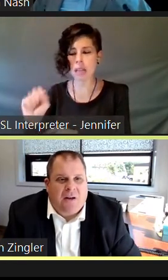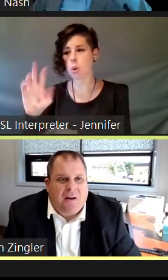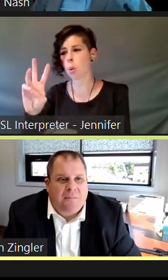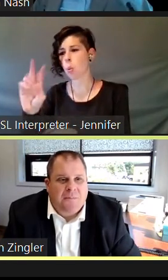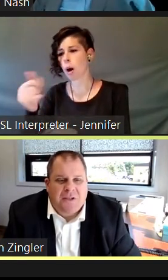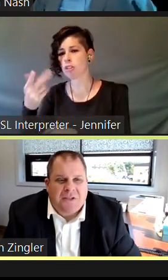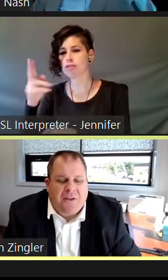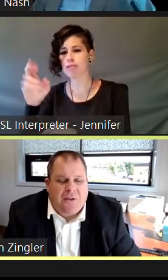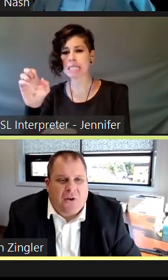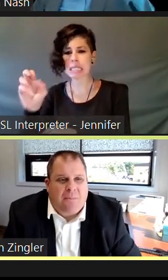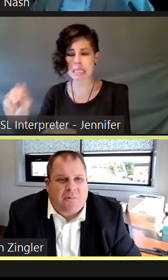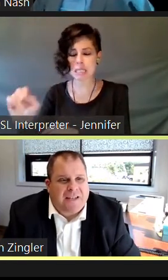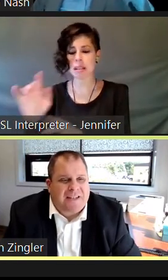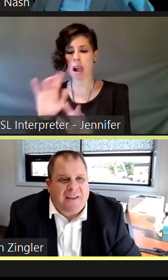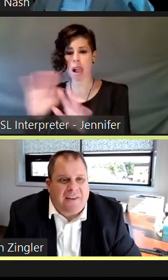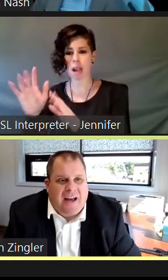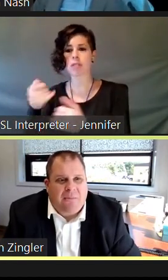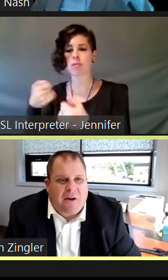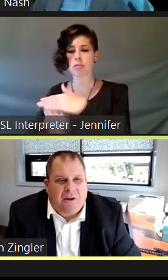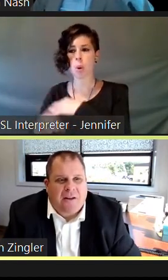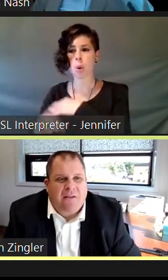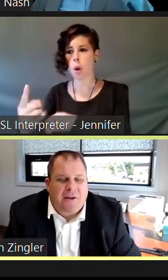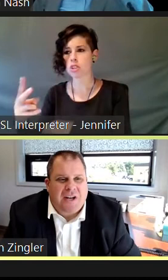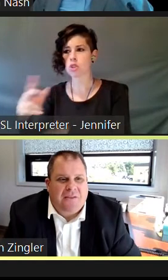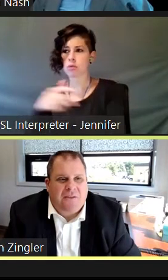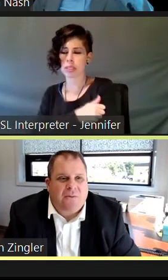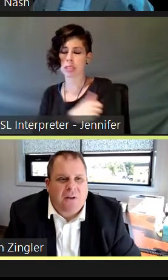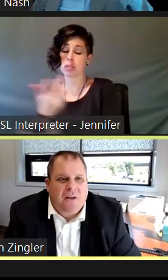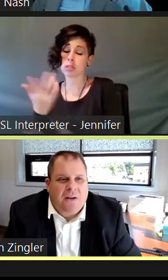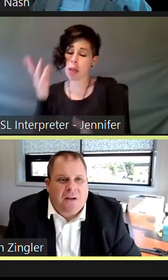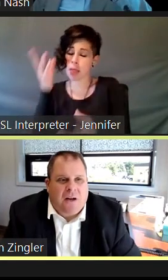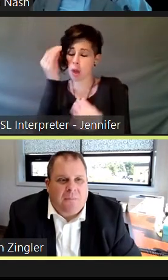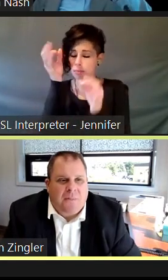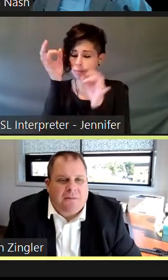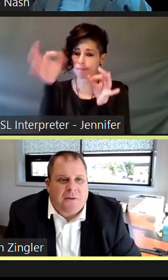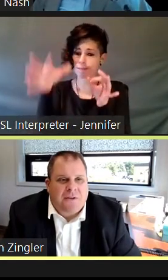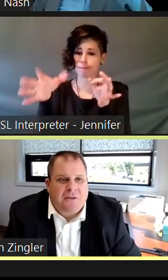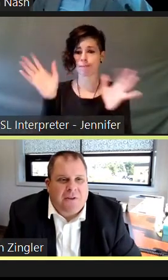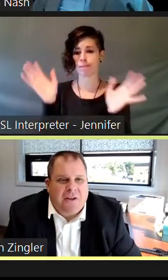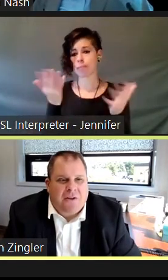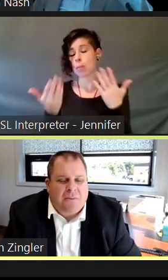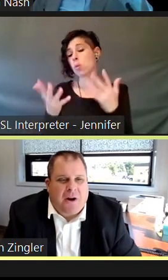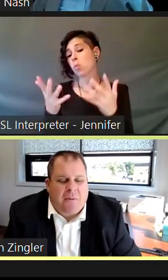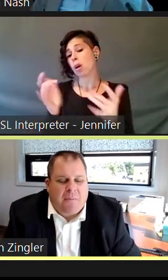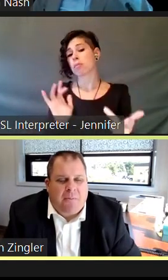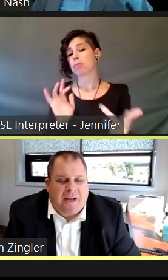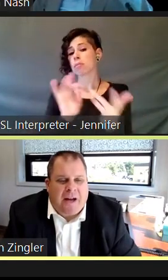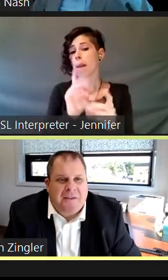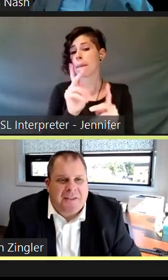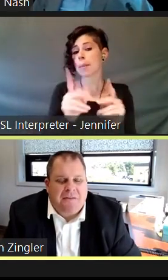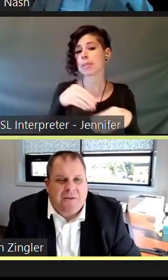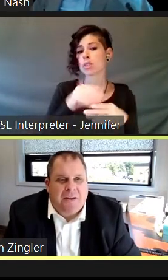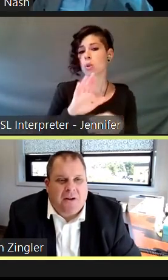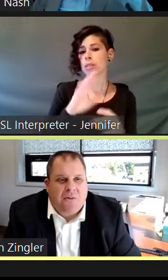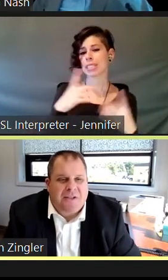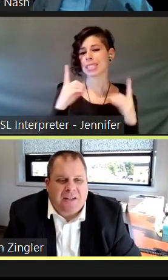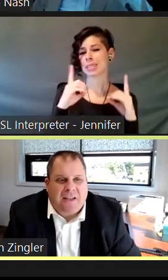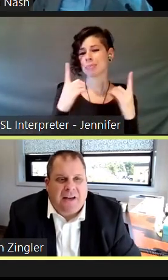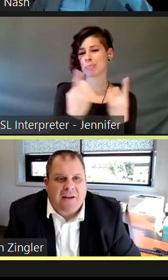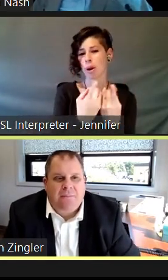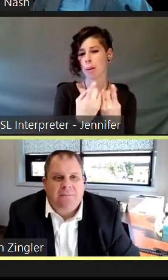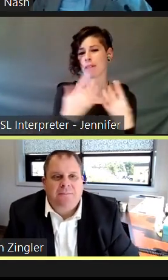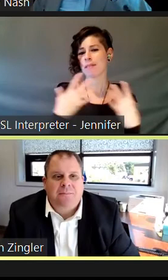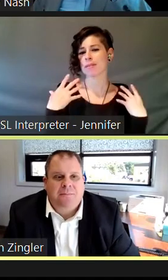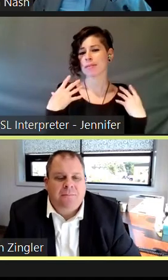So just a thought process on that. You might want to reach out to your folks within your Department of Public Health and see if you can host a